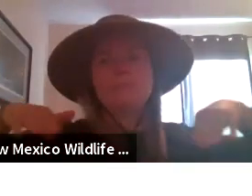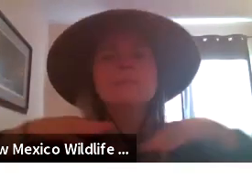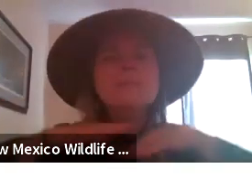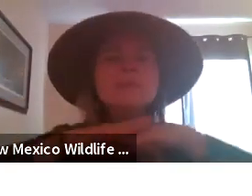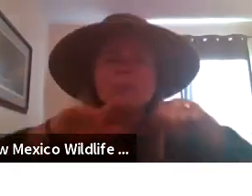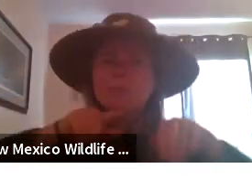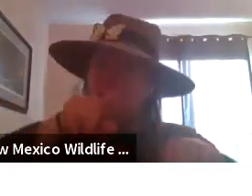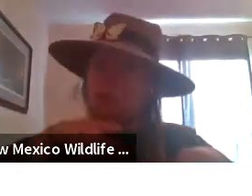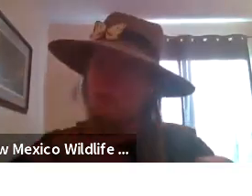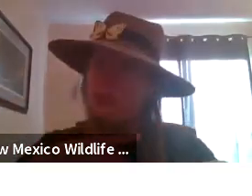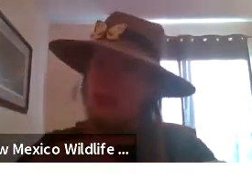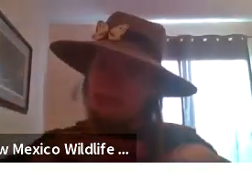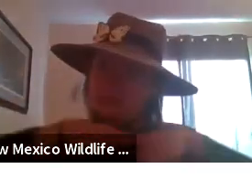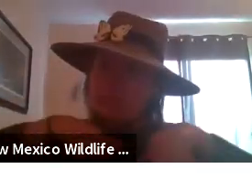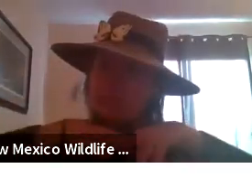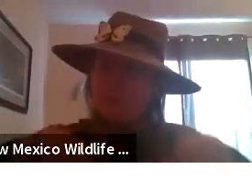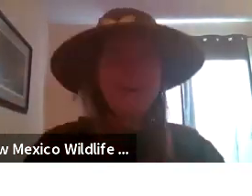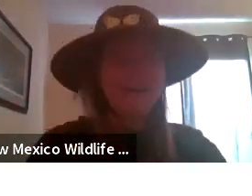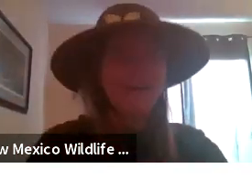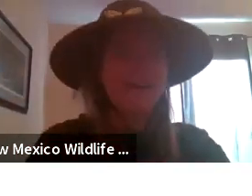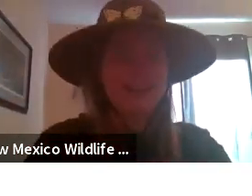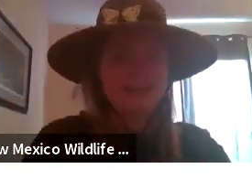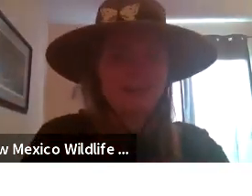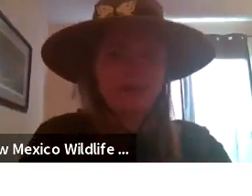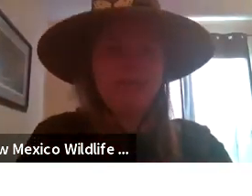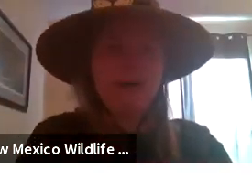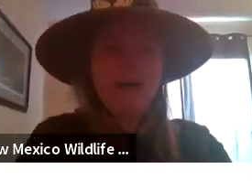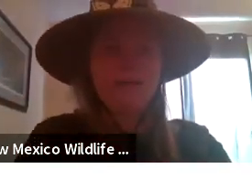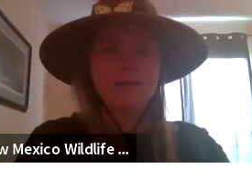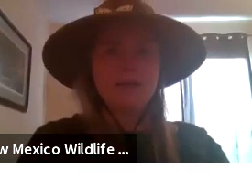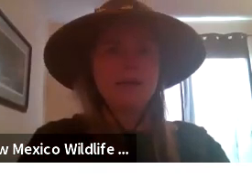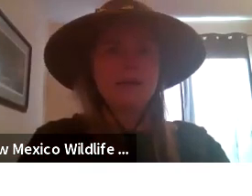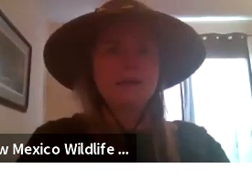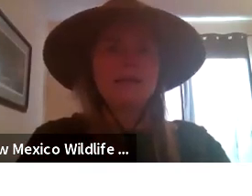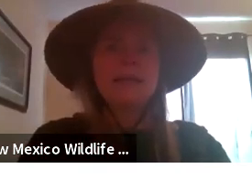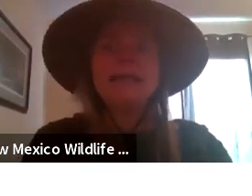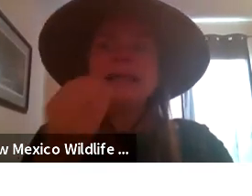swim, swim. Do you like swimming? I like swimming a lot.